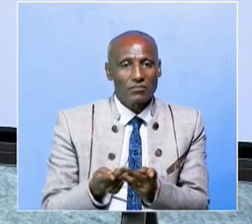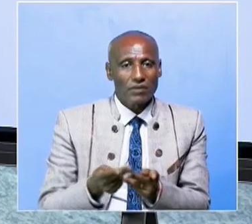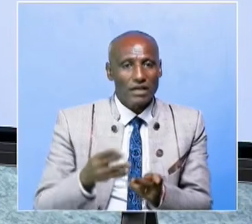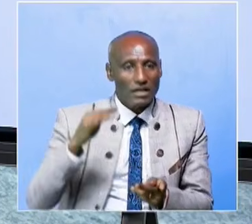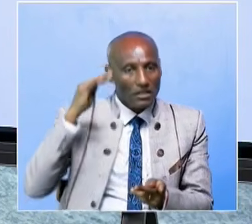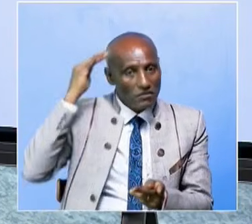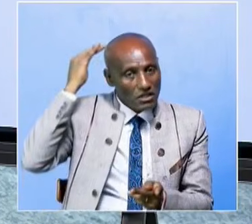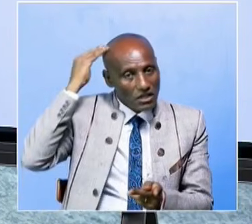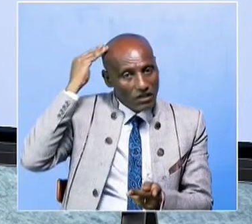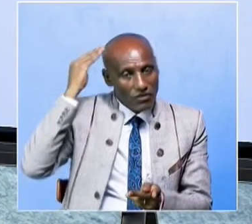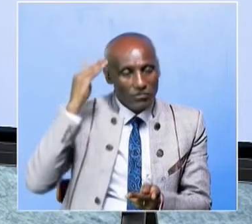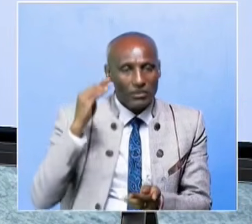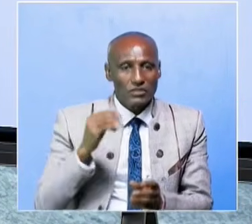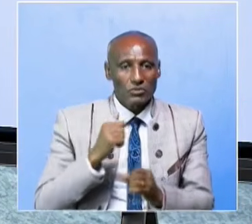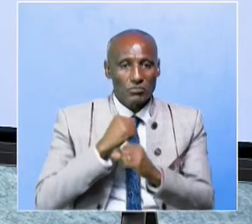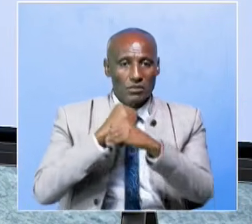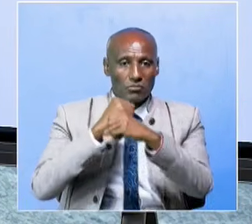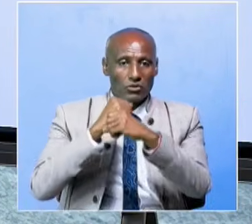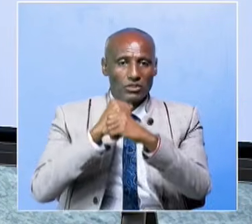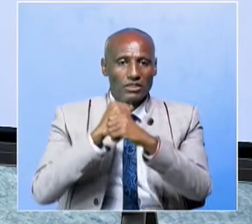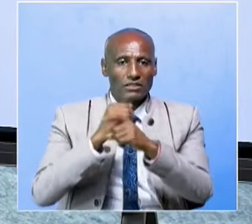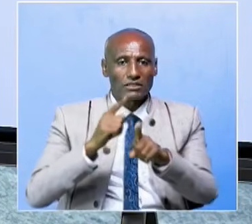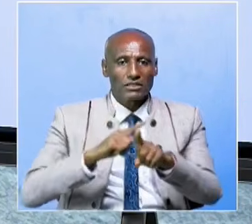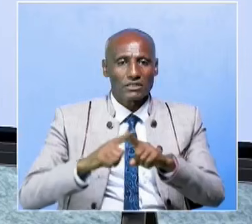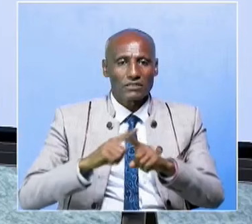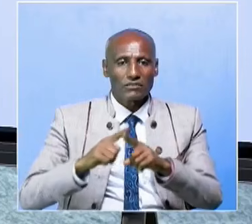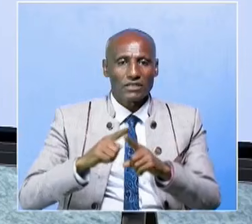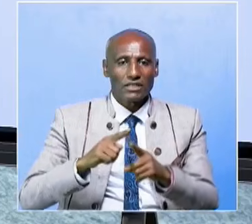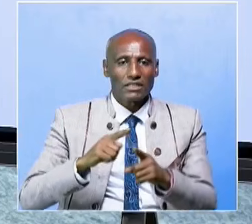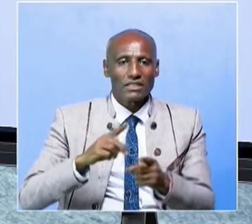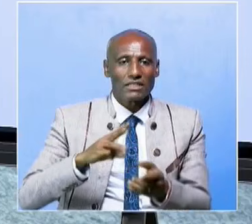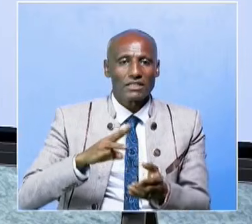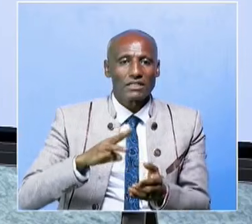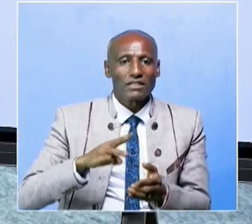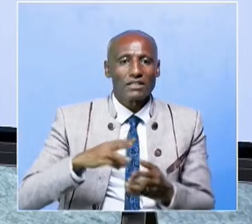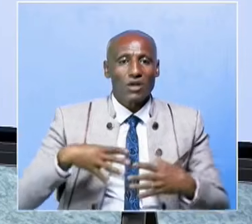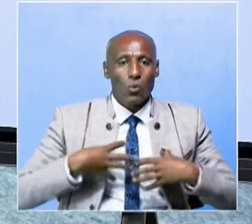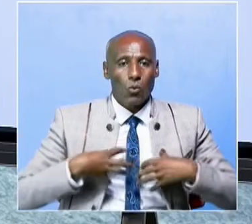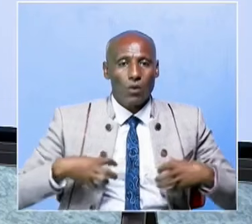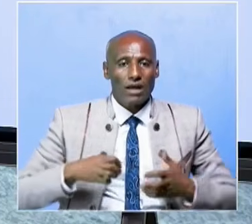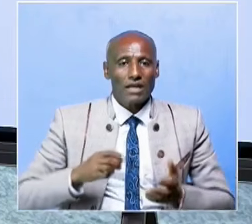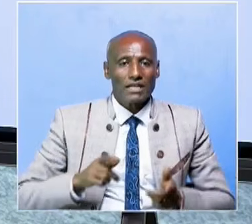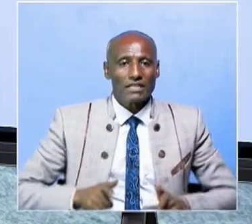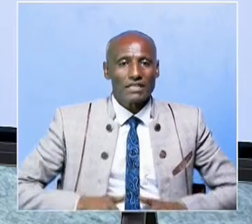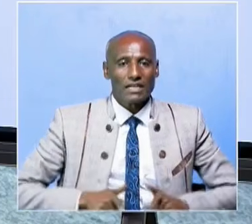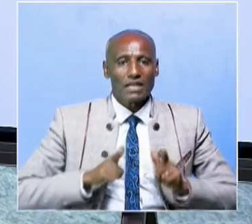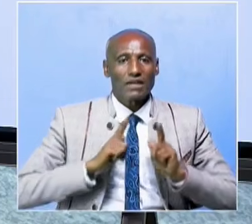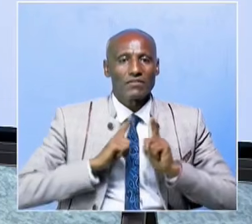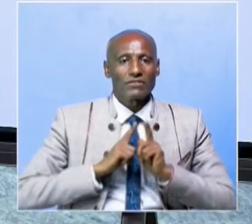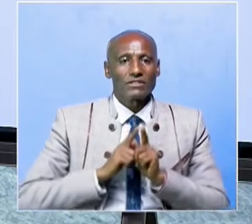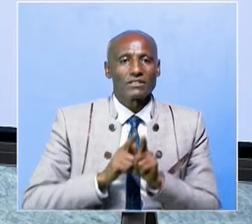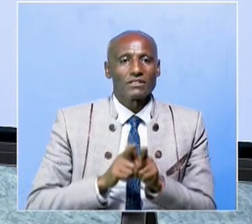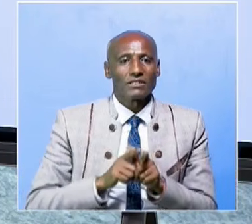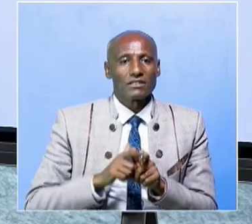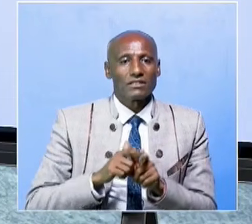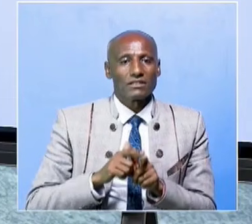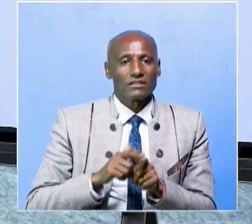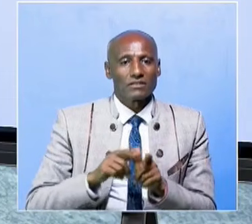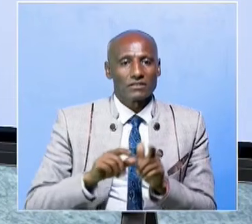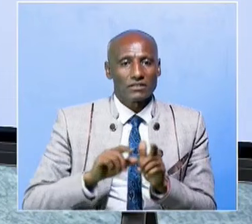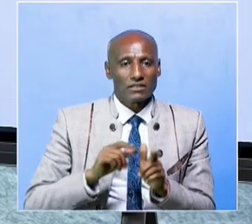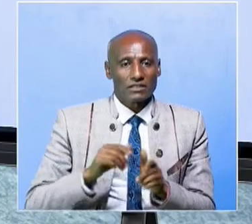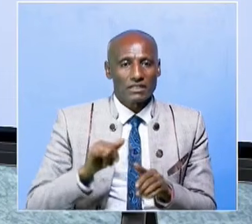around the world to protect the different wildlife that we have that is the same with our